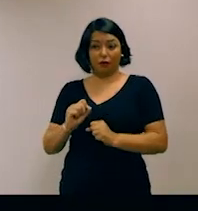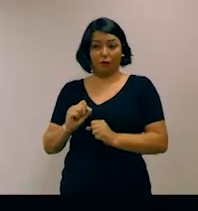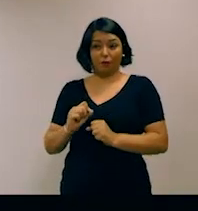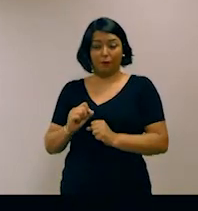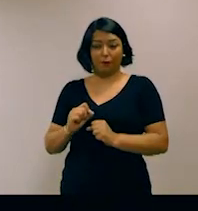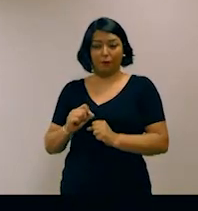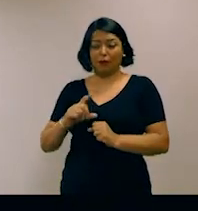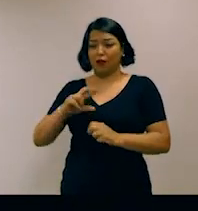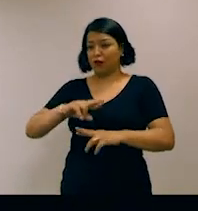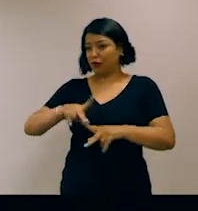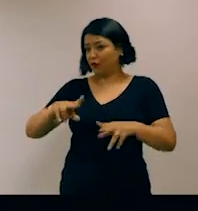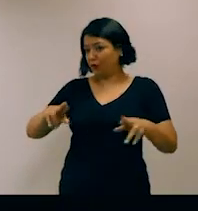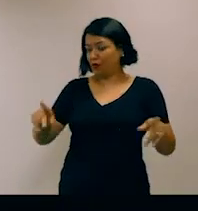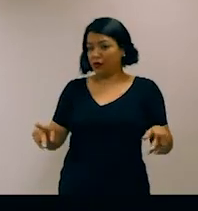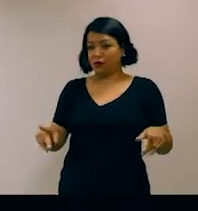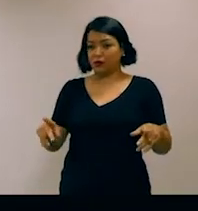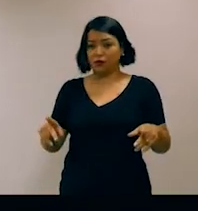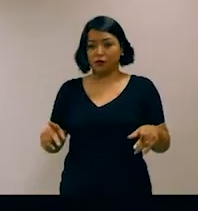that we used